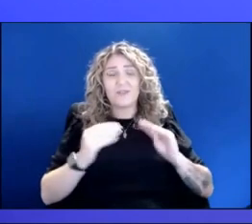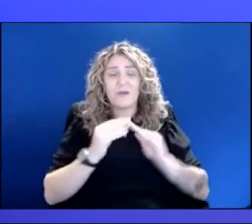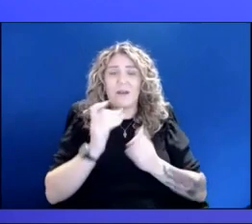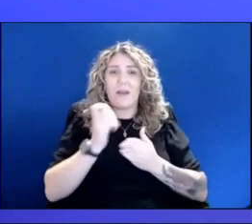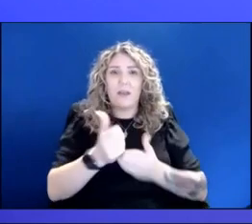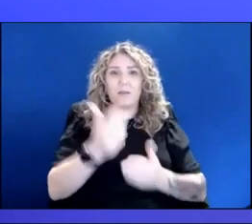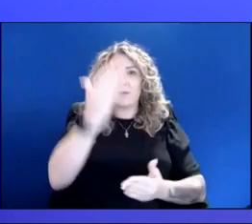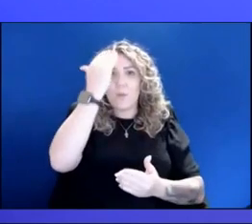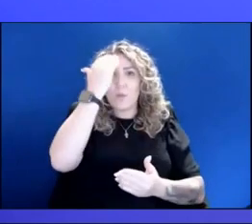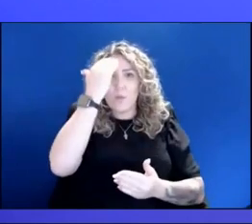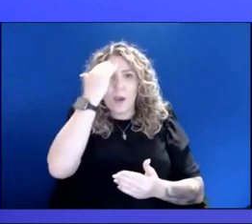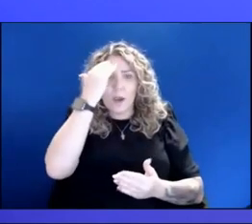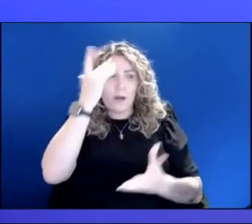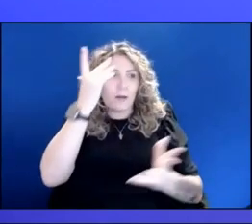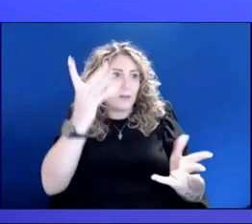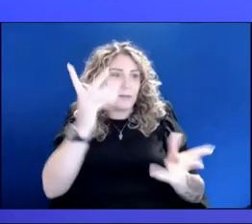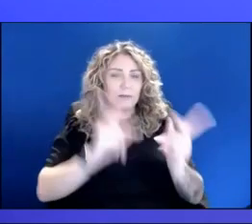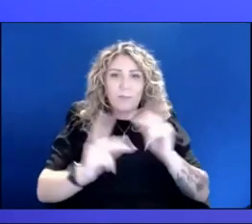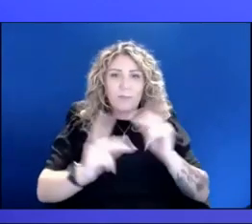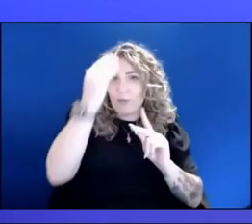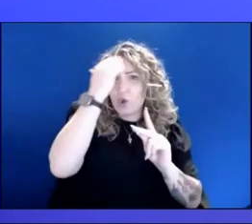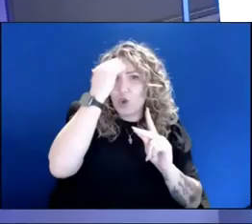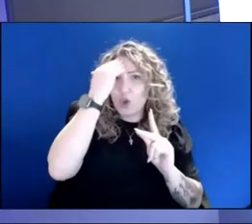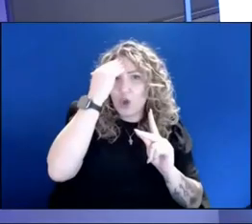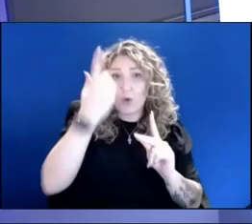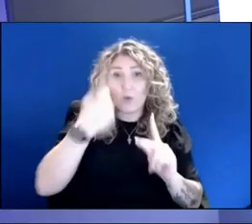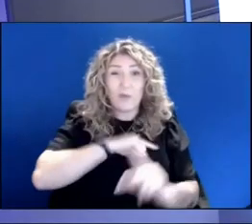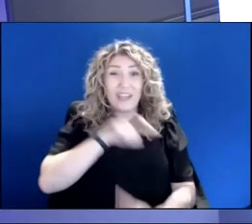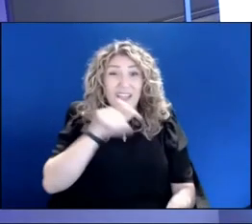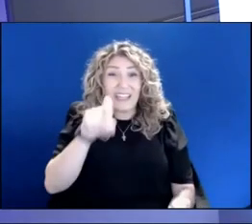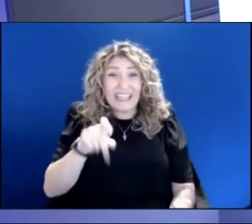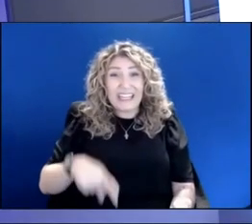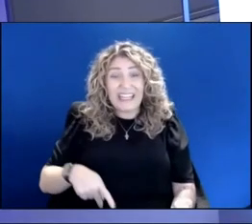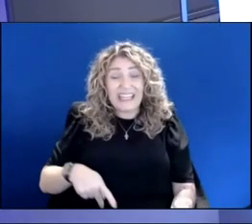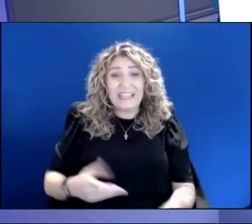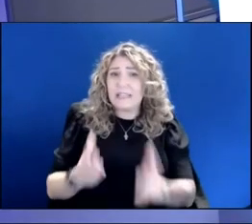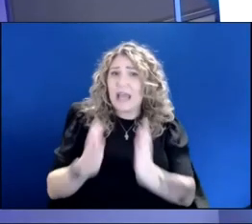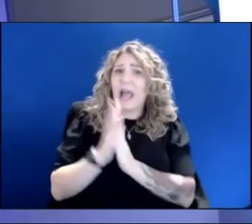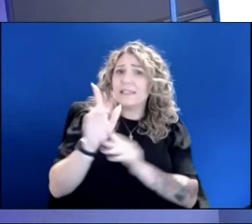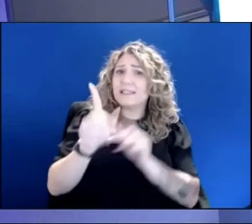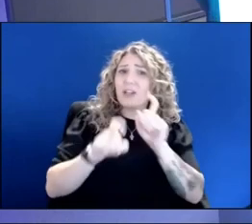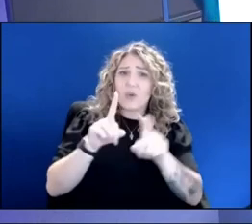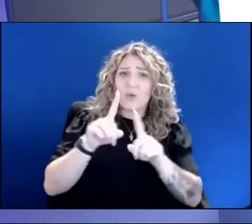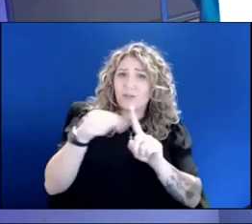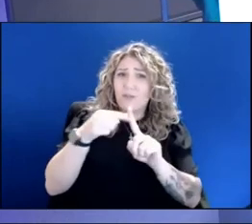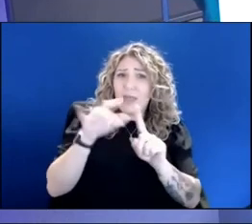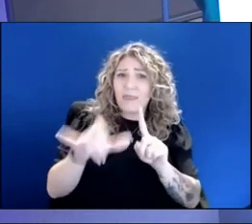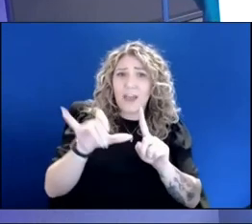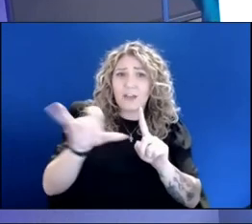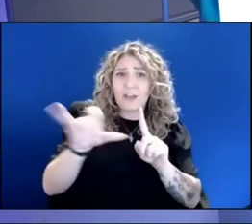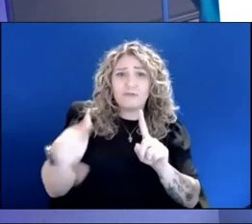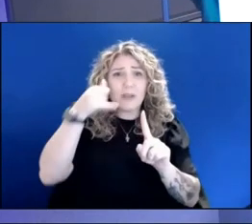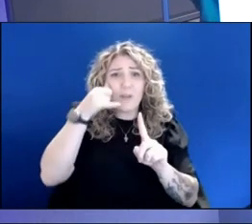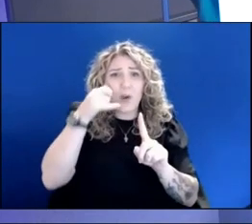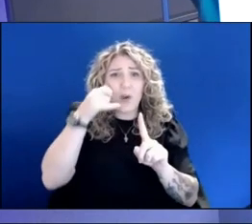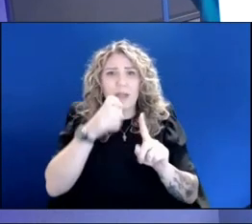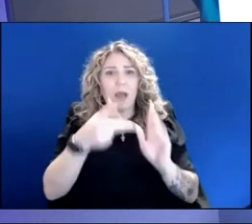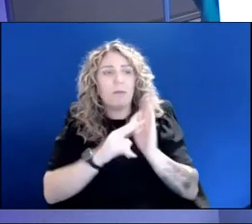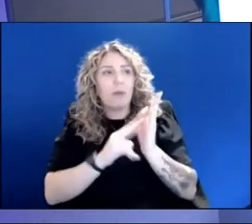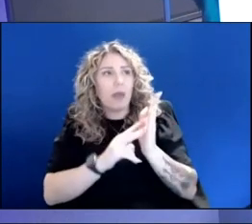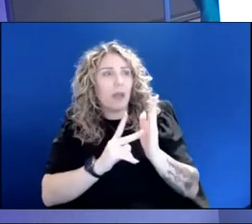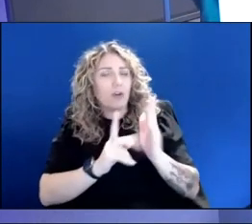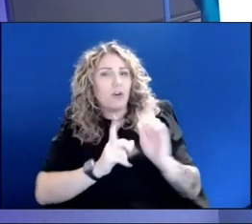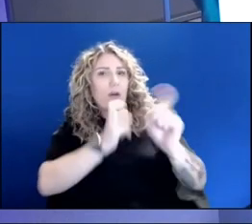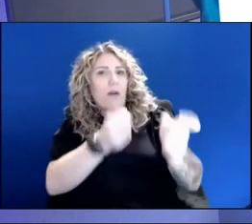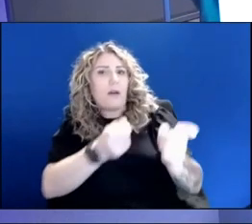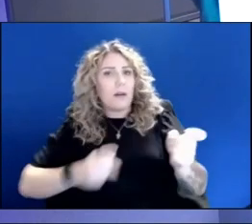at the front, forefront, and we need kidneys. And just asking questions about it. Yeah. Picking up the phone doesn't mean you're giving away your kidney. It's just means you're taking that first step